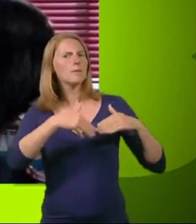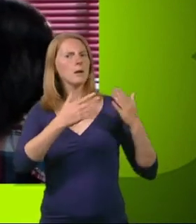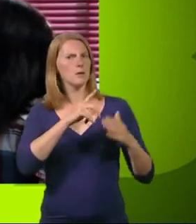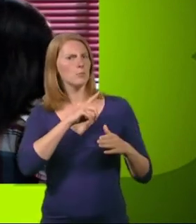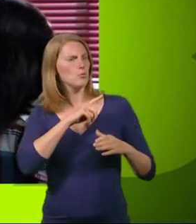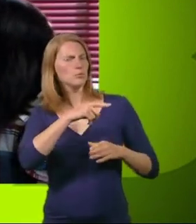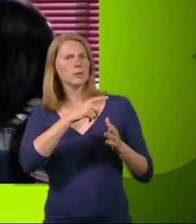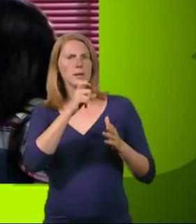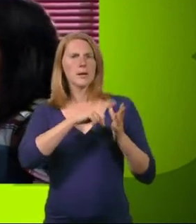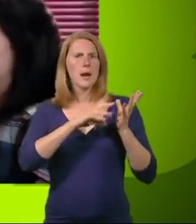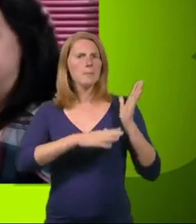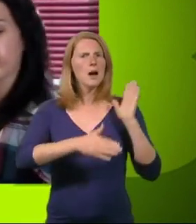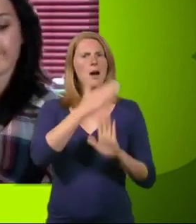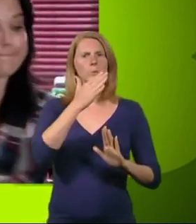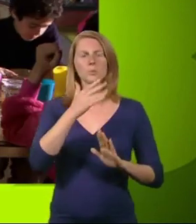cancelled. Okay.